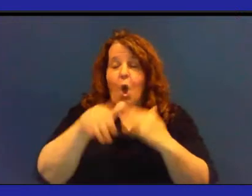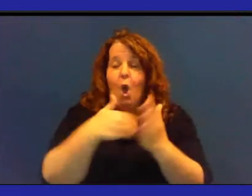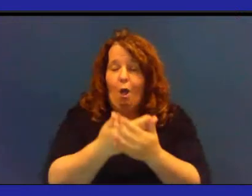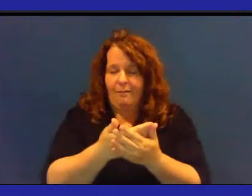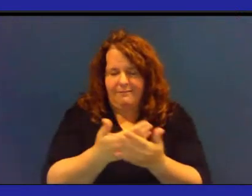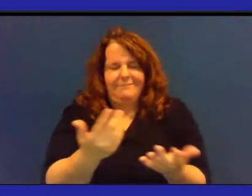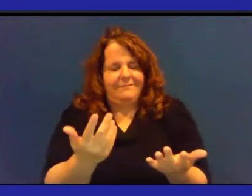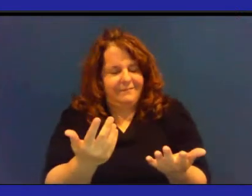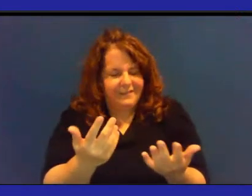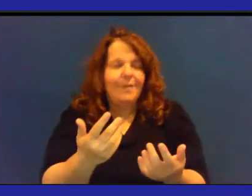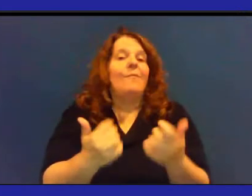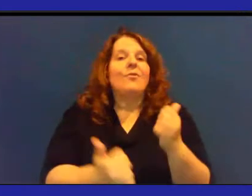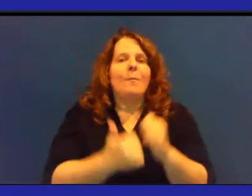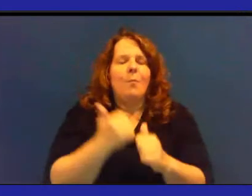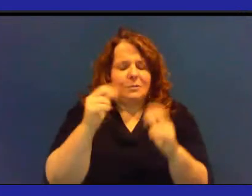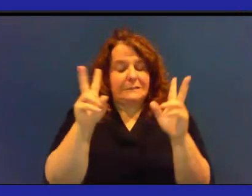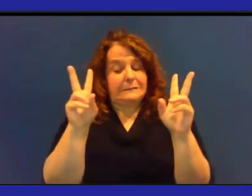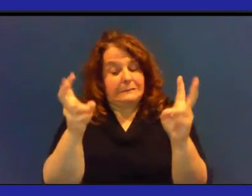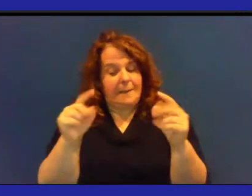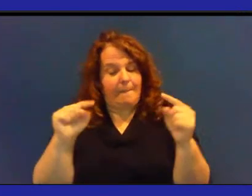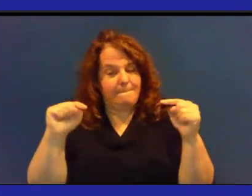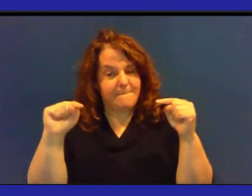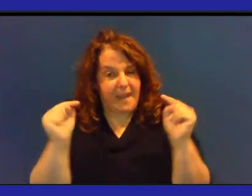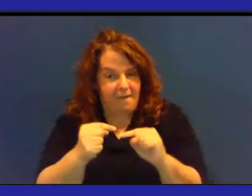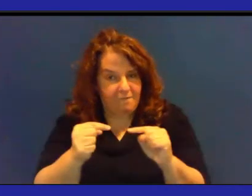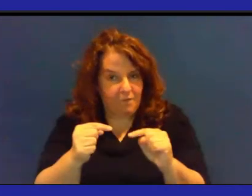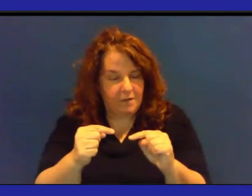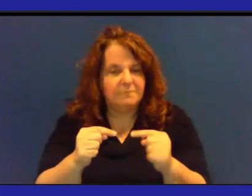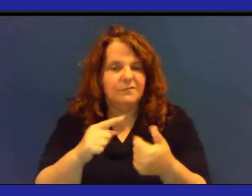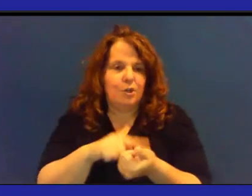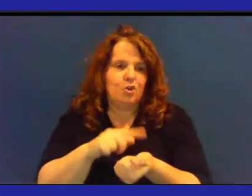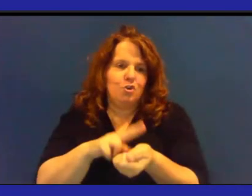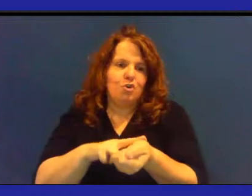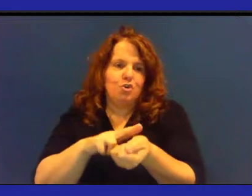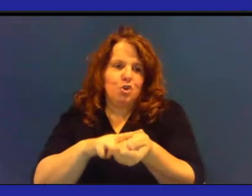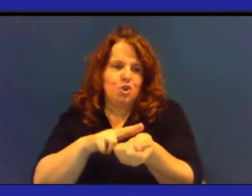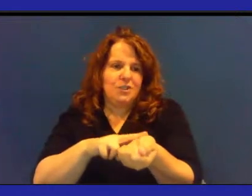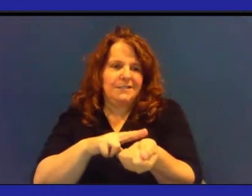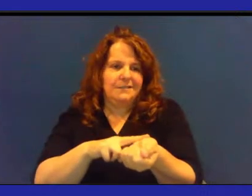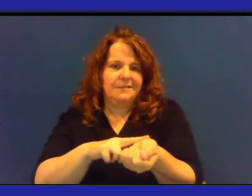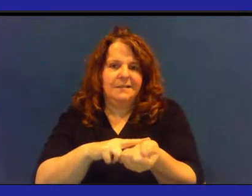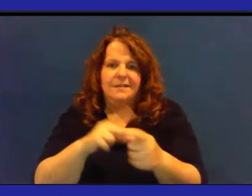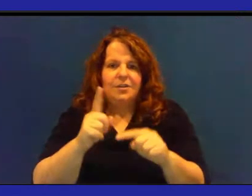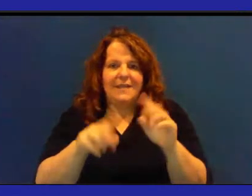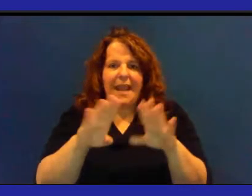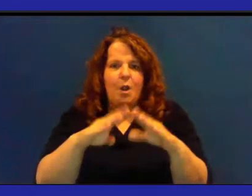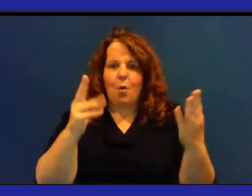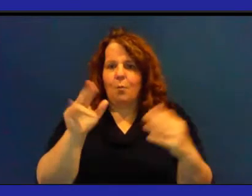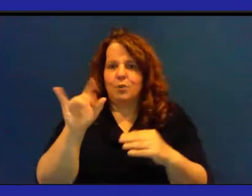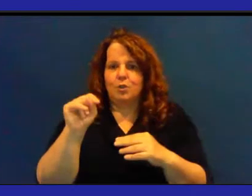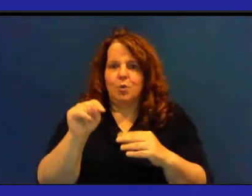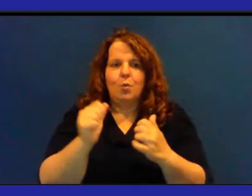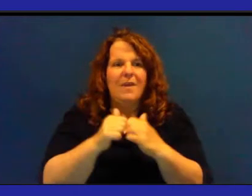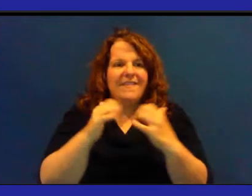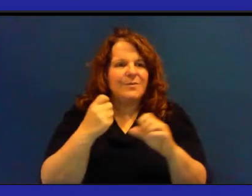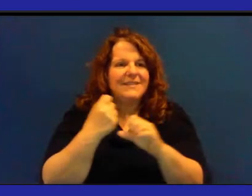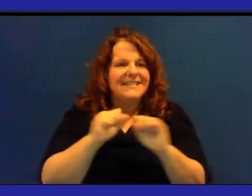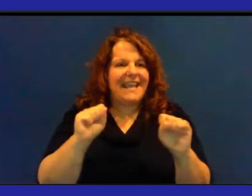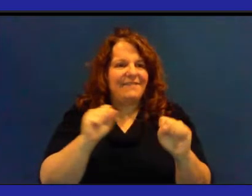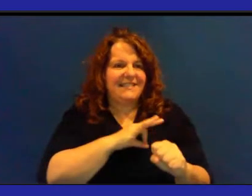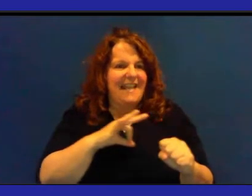most painful ones, nursing. You can't open units without the safe